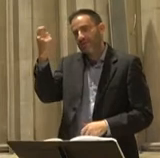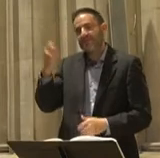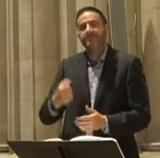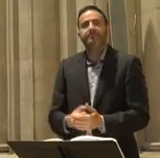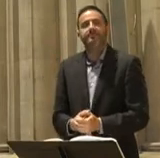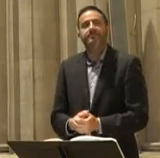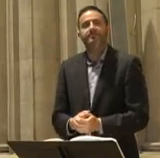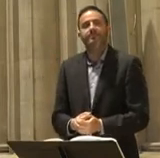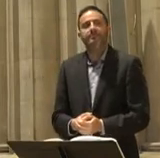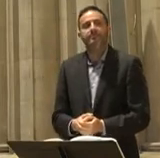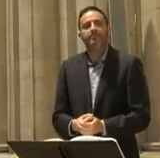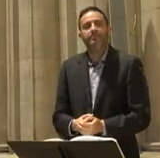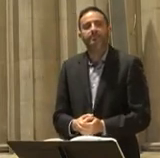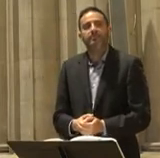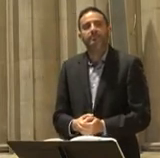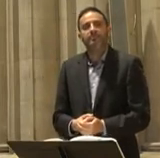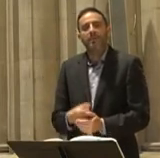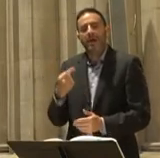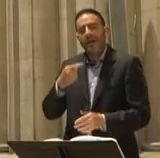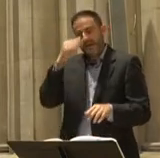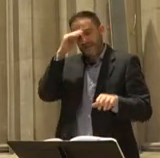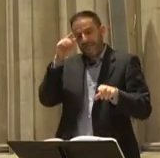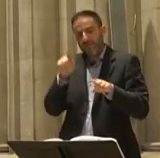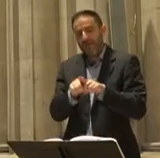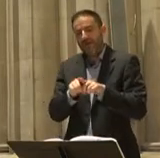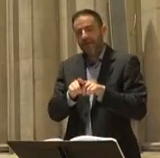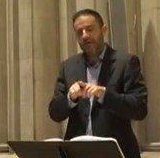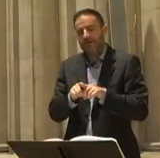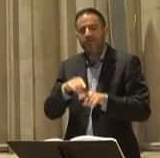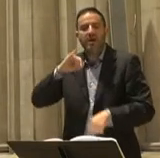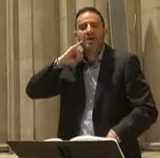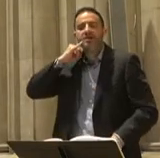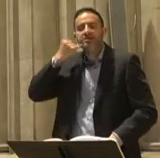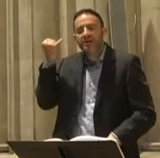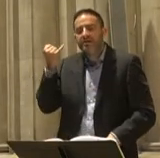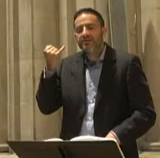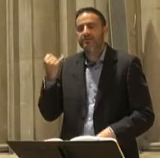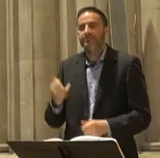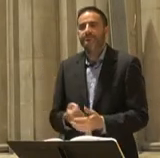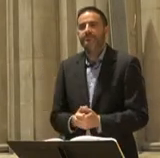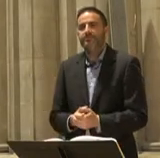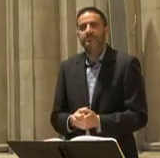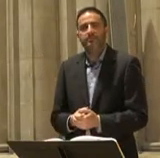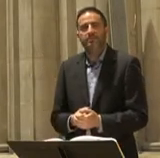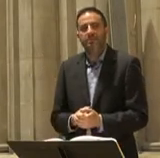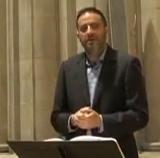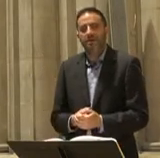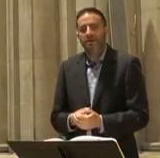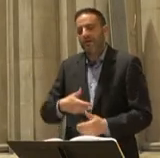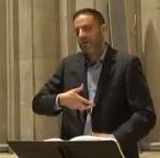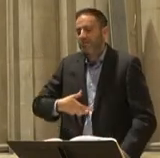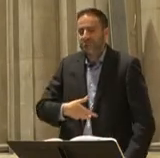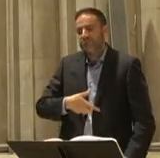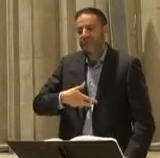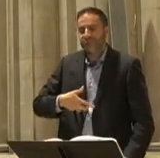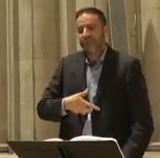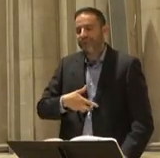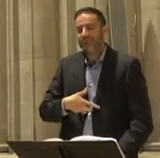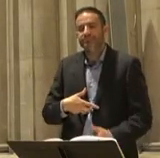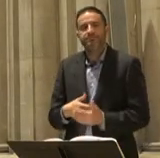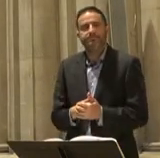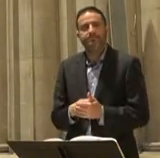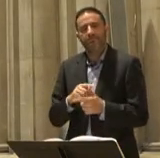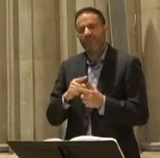had, his brothers grew envious and spiteful and